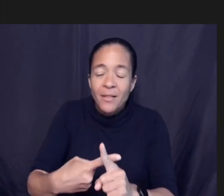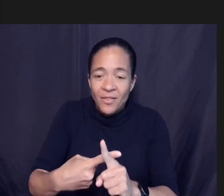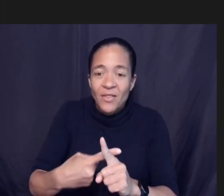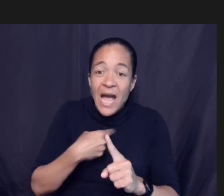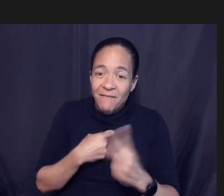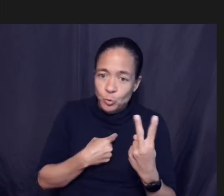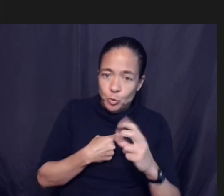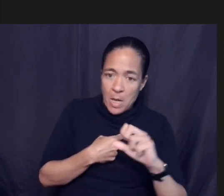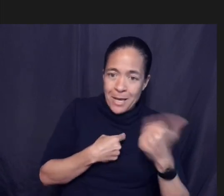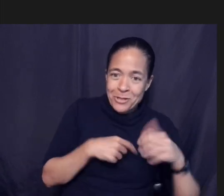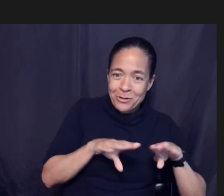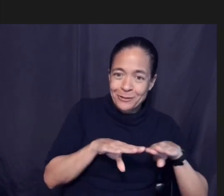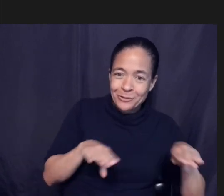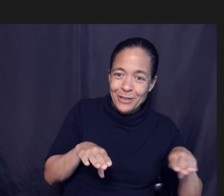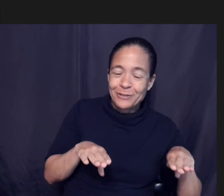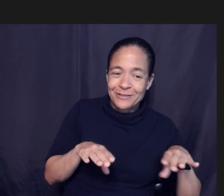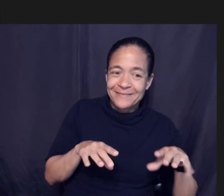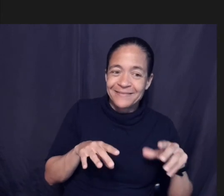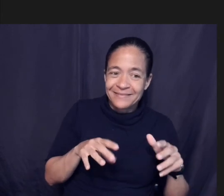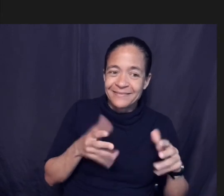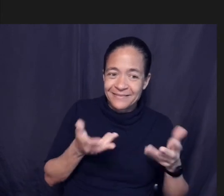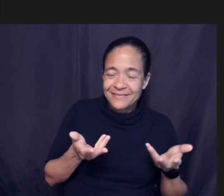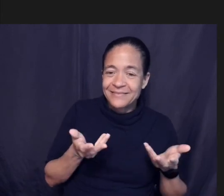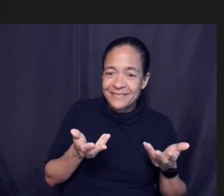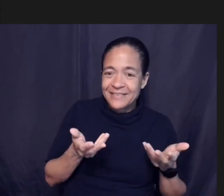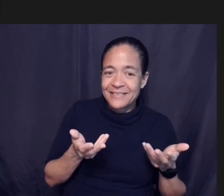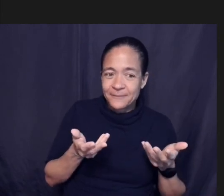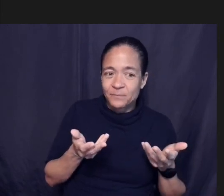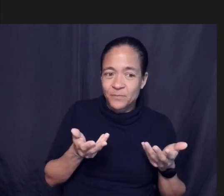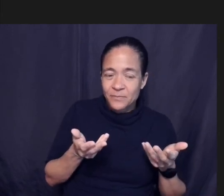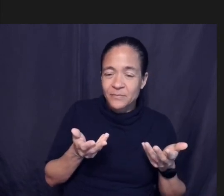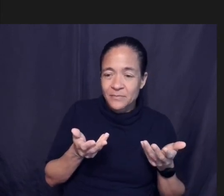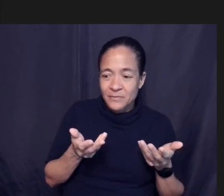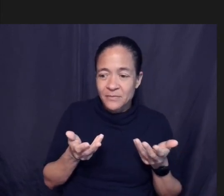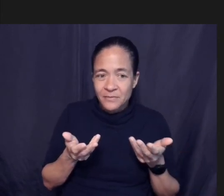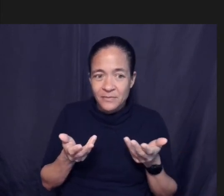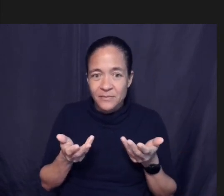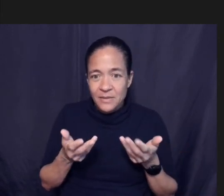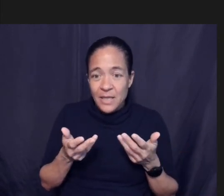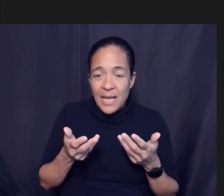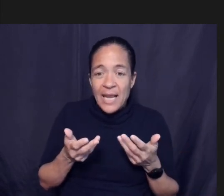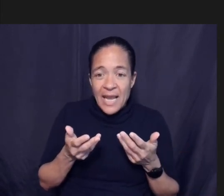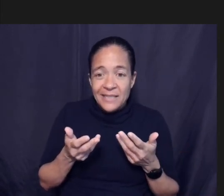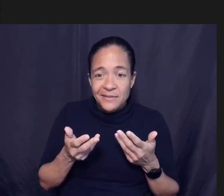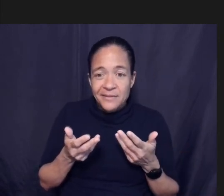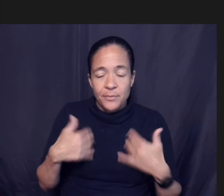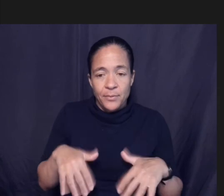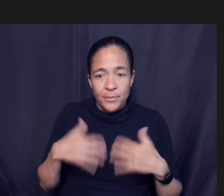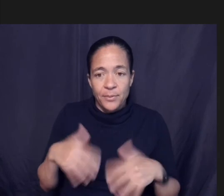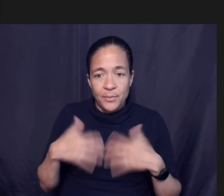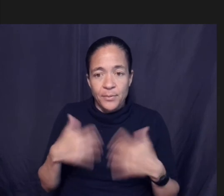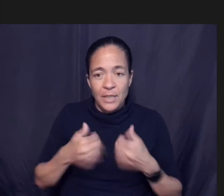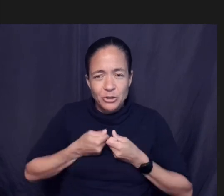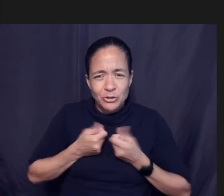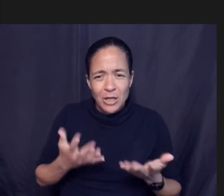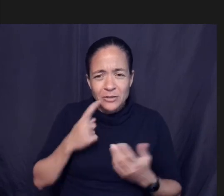having 2 other kids, and it's like, it's not a toll just on Natalie, and not